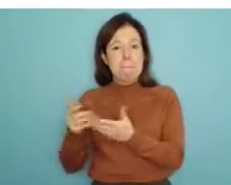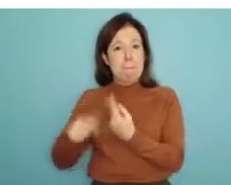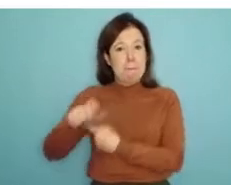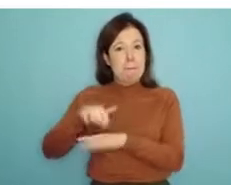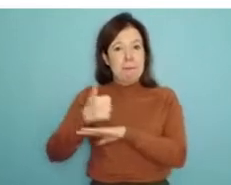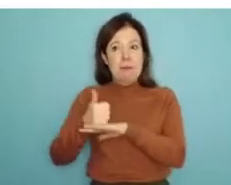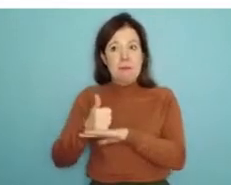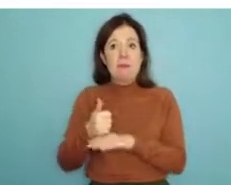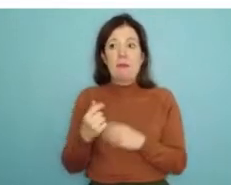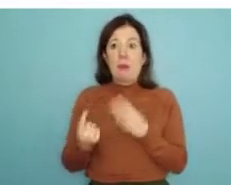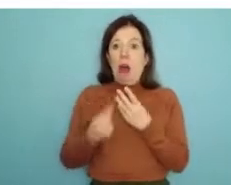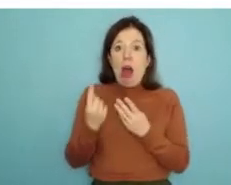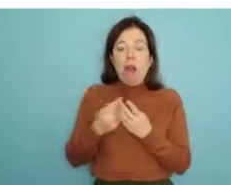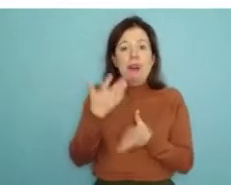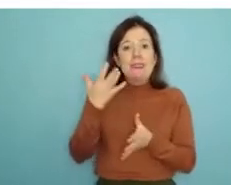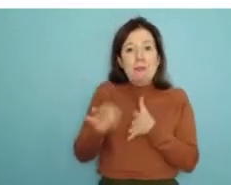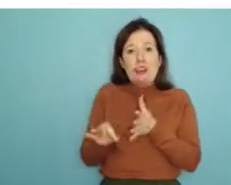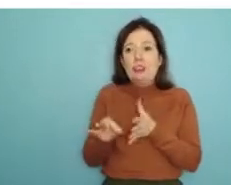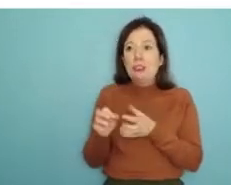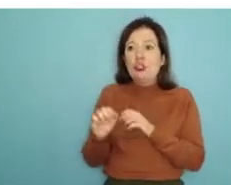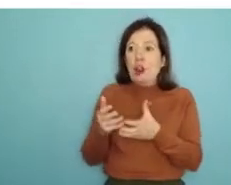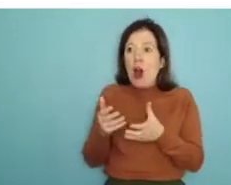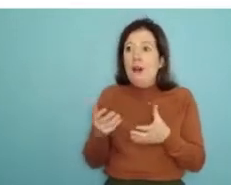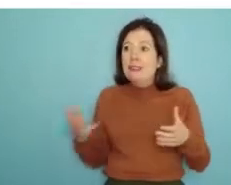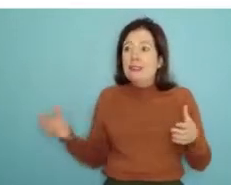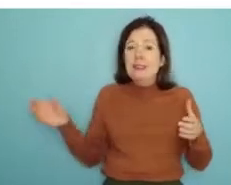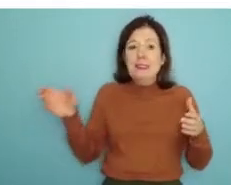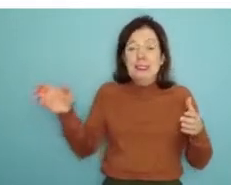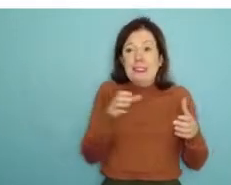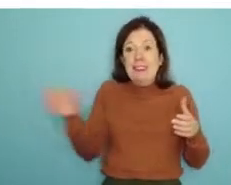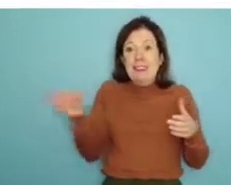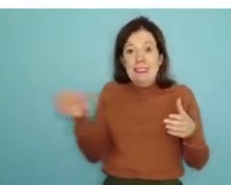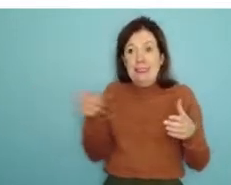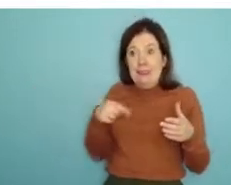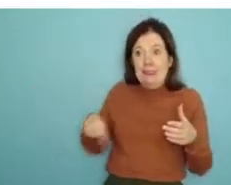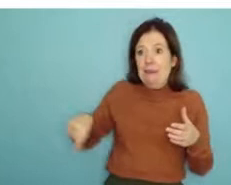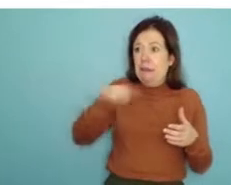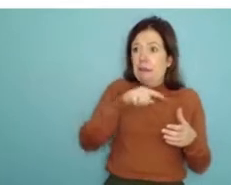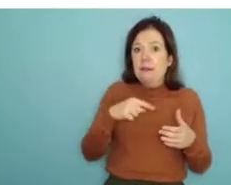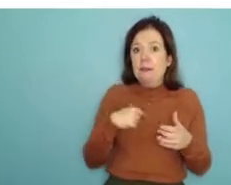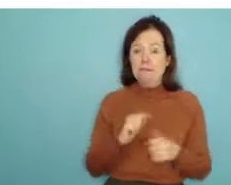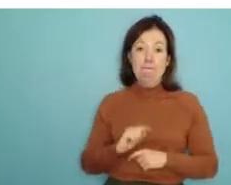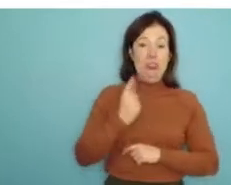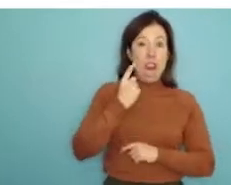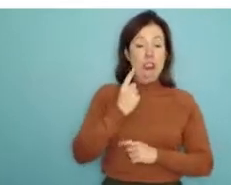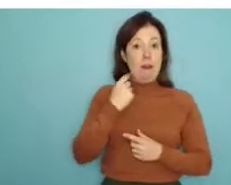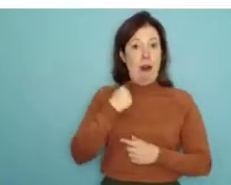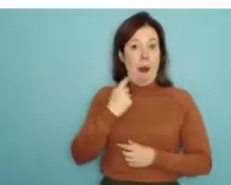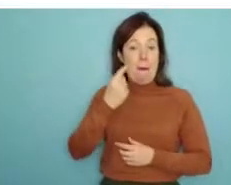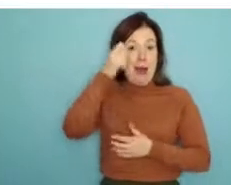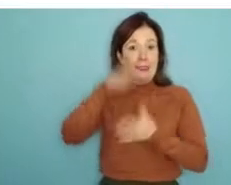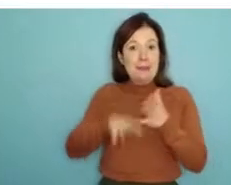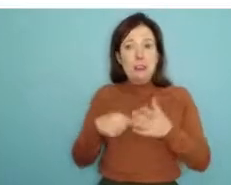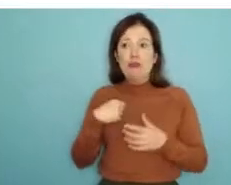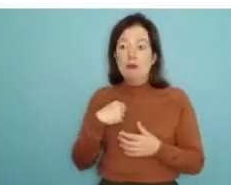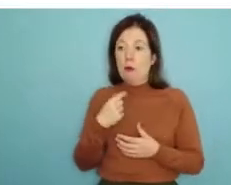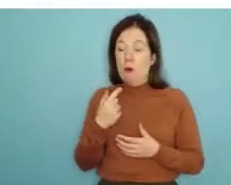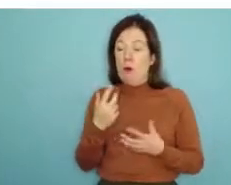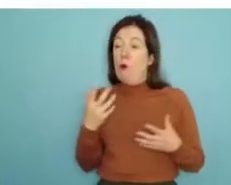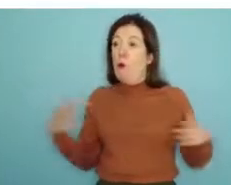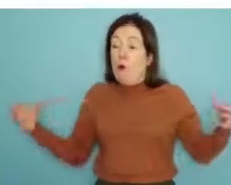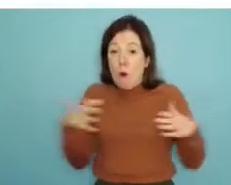specialist services, and so I'd never worked with services like that before, so it was a huge learning curve for